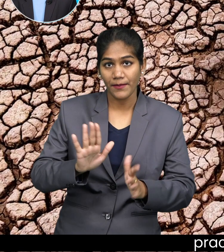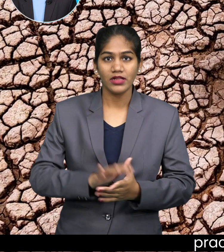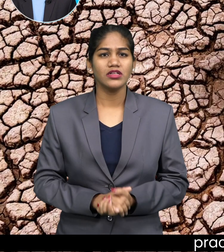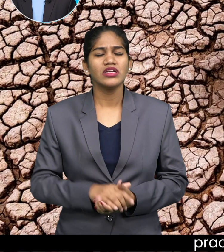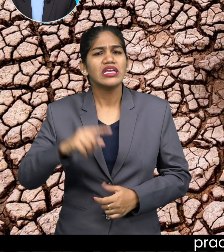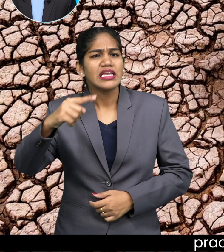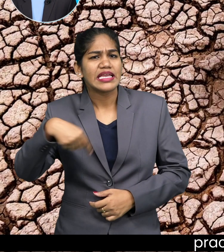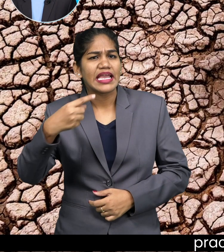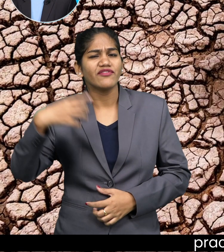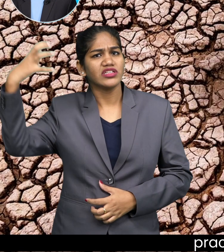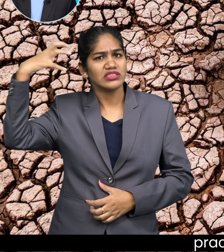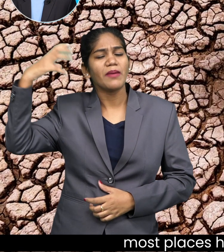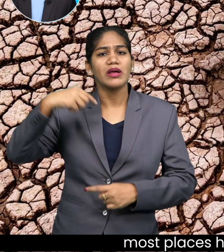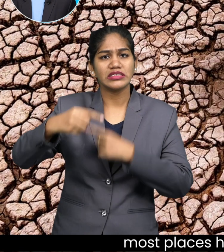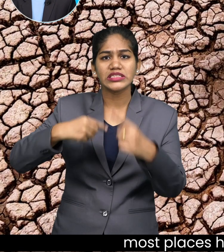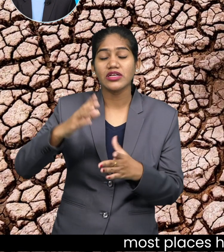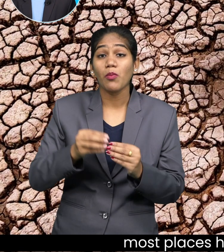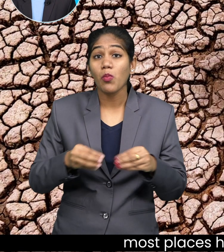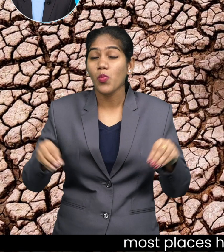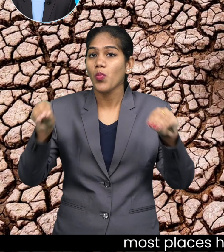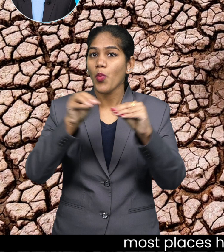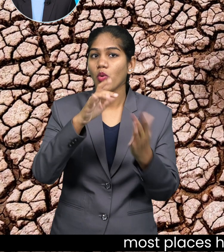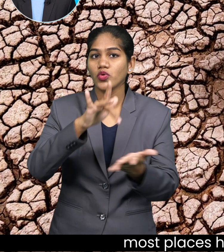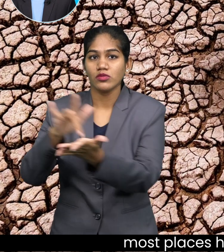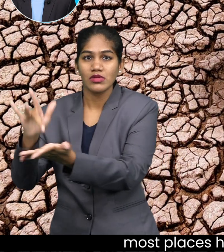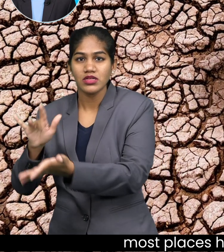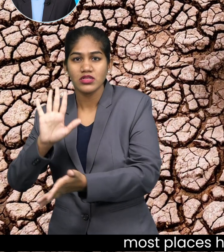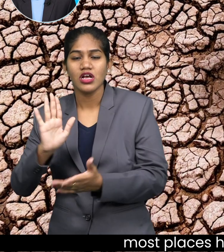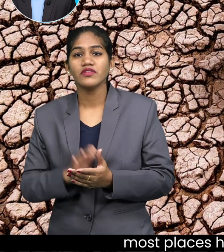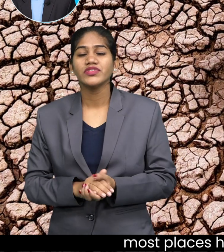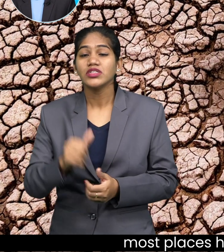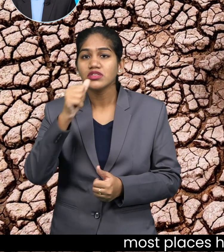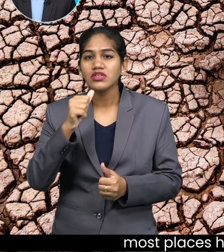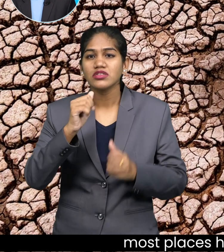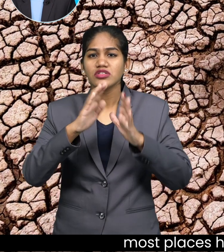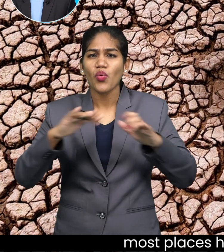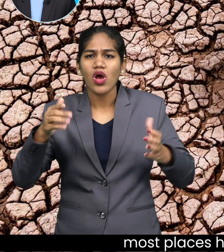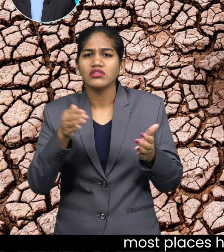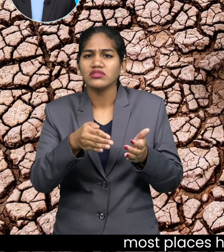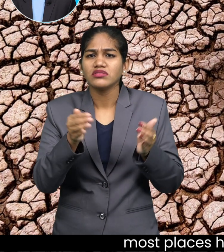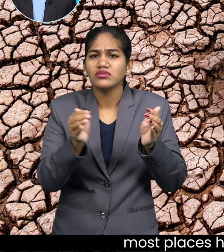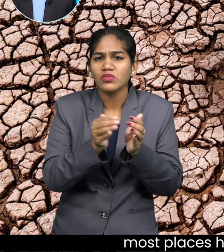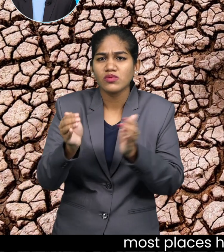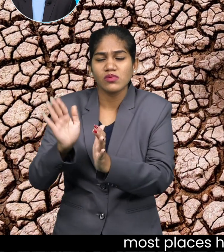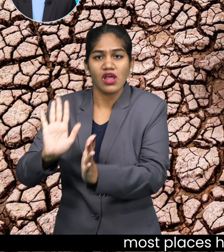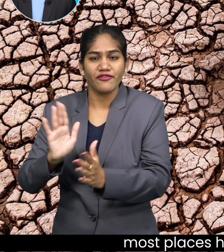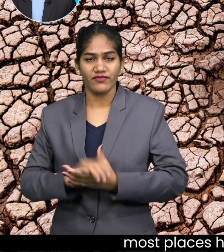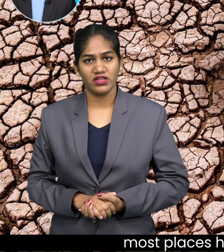Practically every summer, most places have to face a shortage of water,